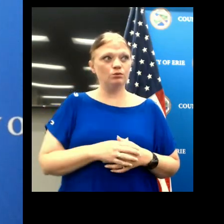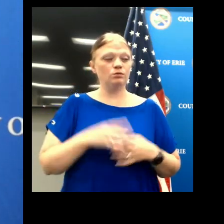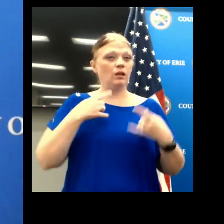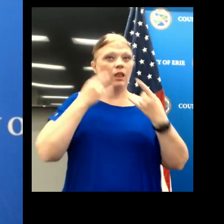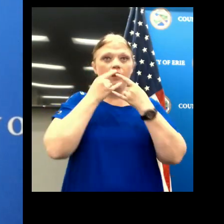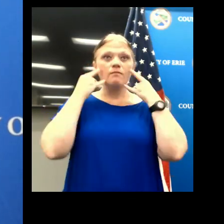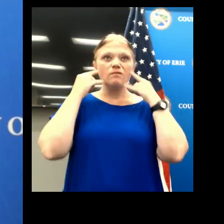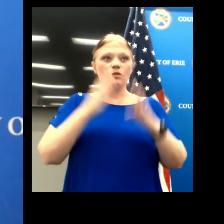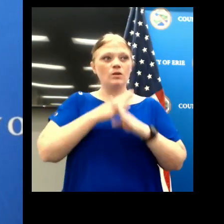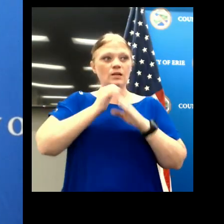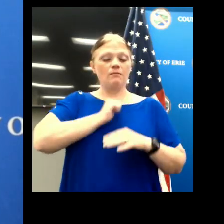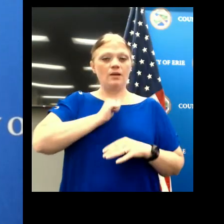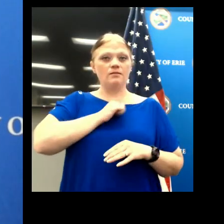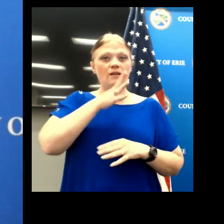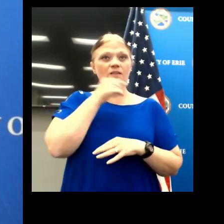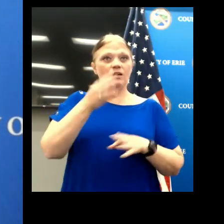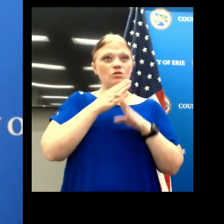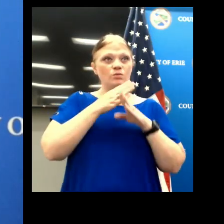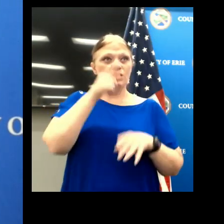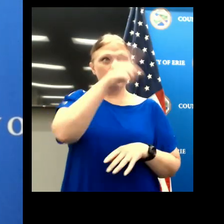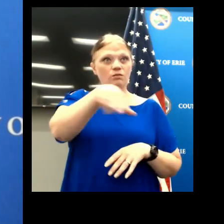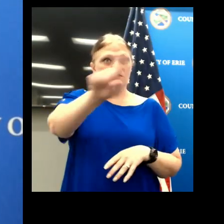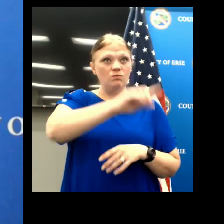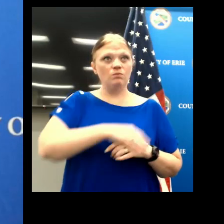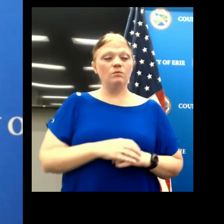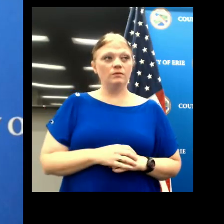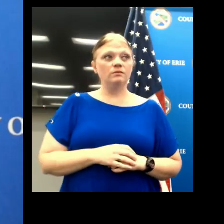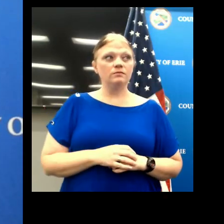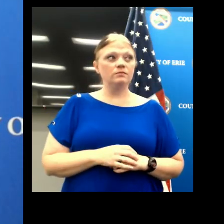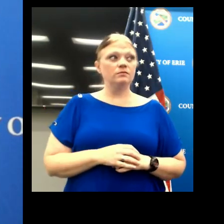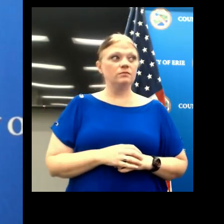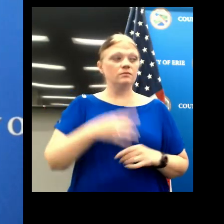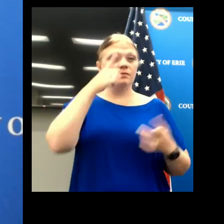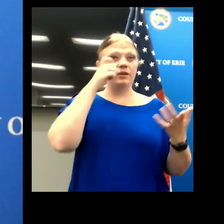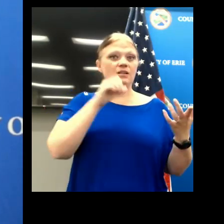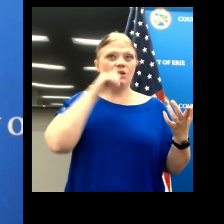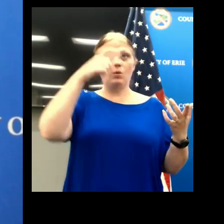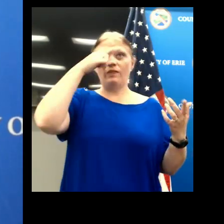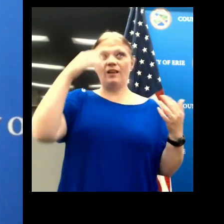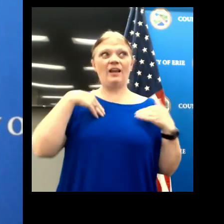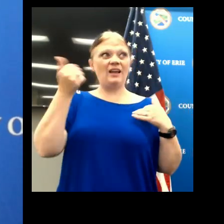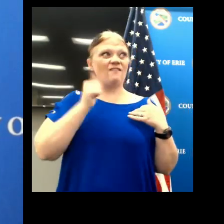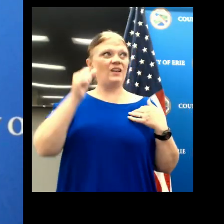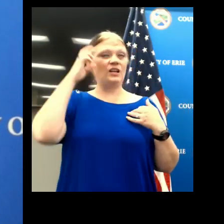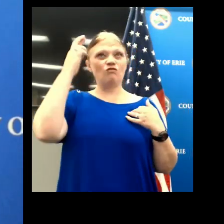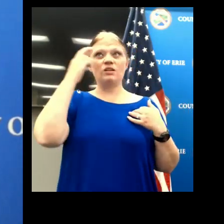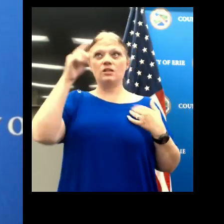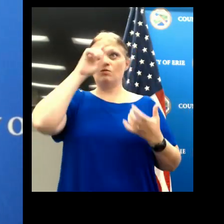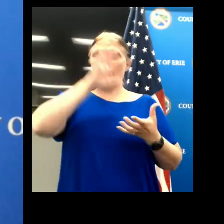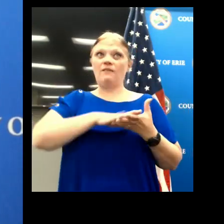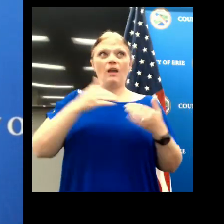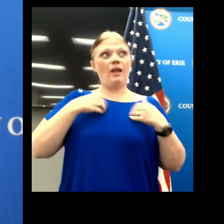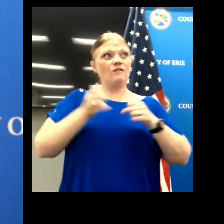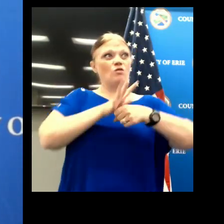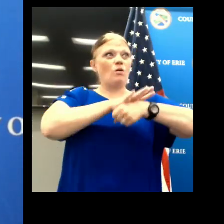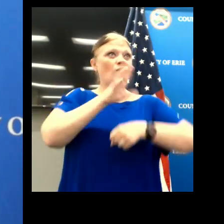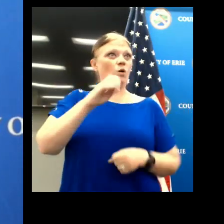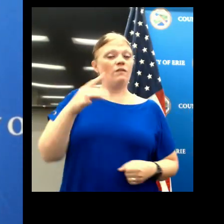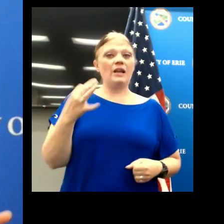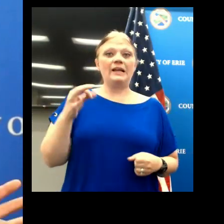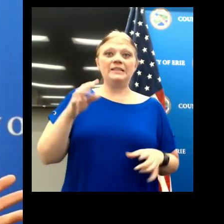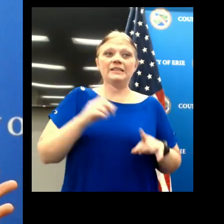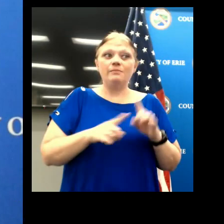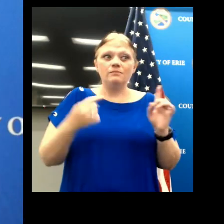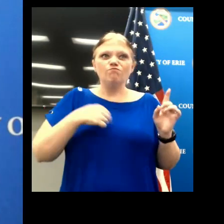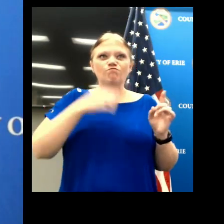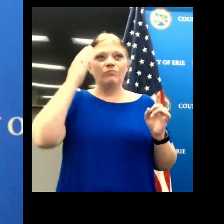a mask to protect myself and to also protect others, because I don't think I have any reason to believe I have the coronavirus and COVID-19, but we know